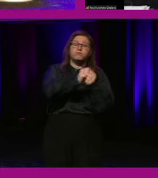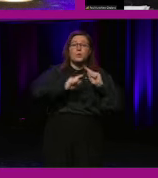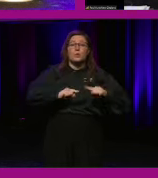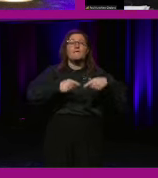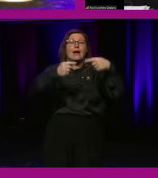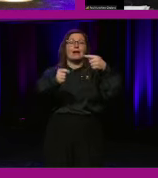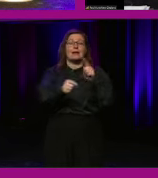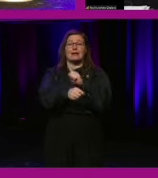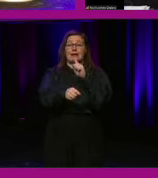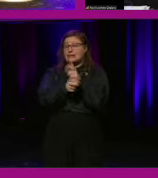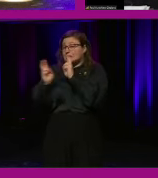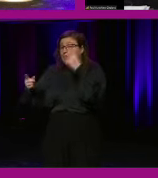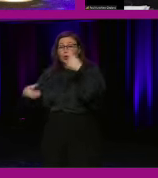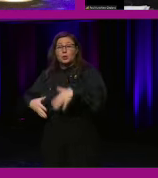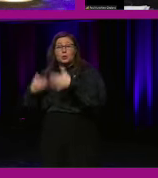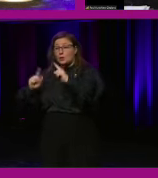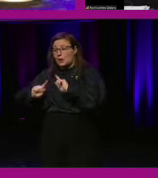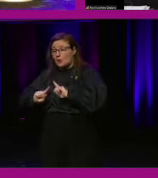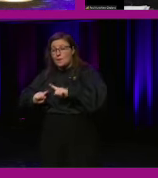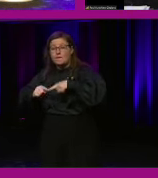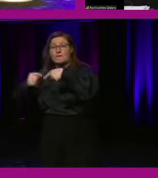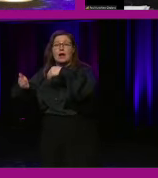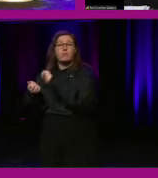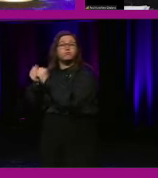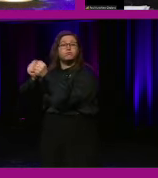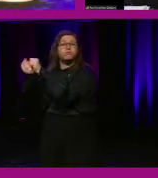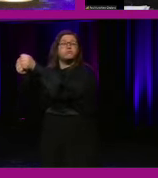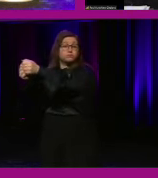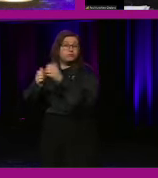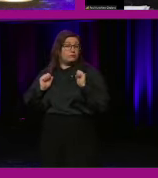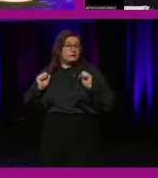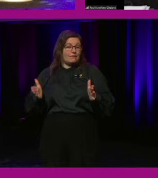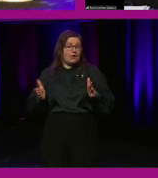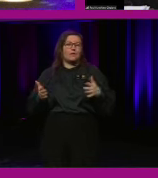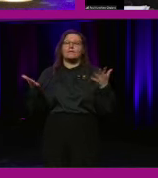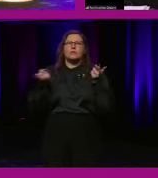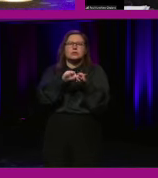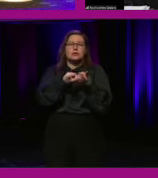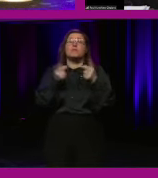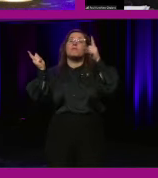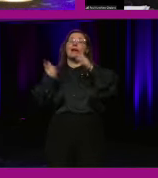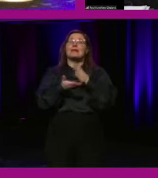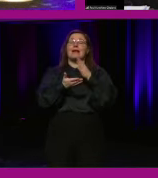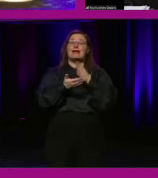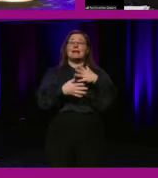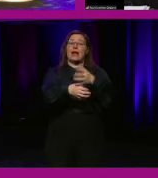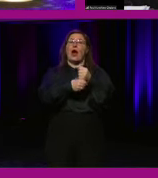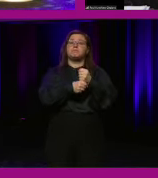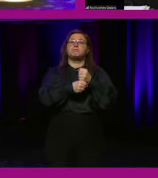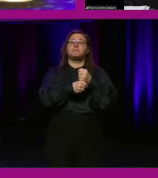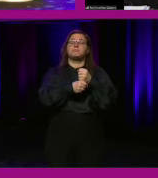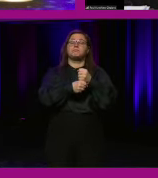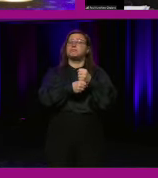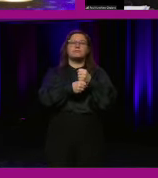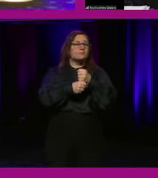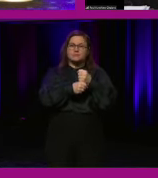as cultures evolve over time. So this means human rights are not static.